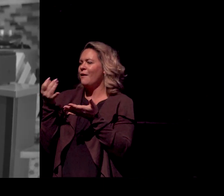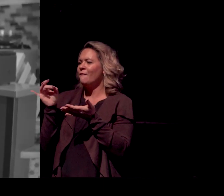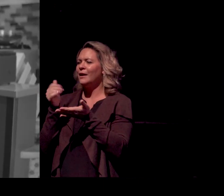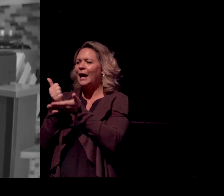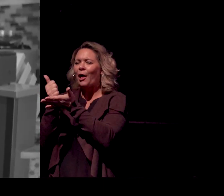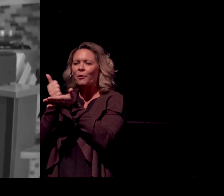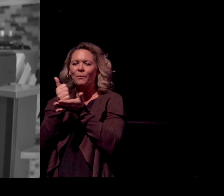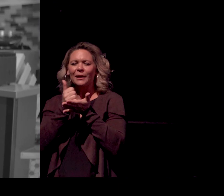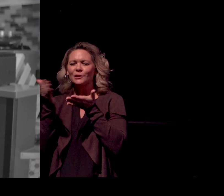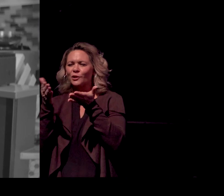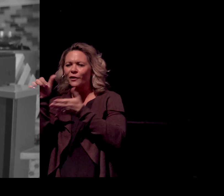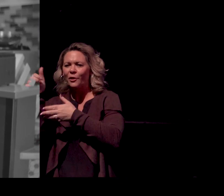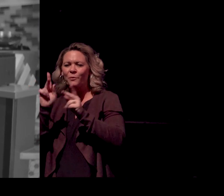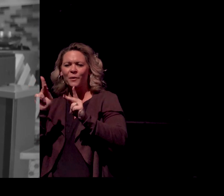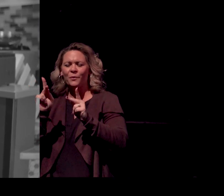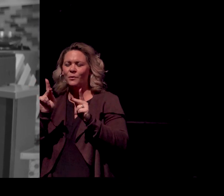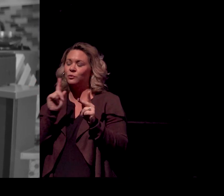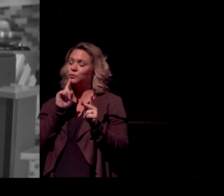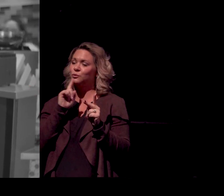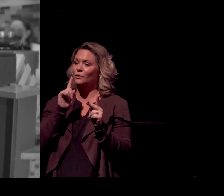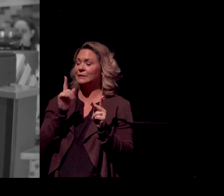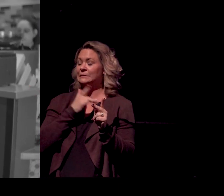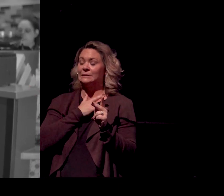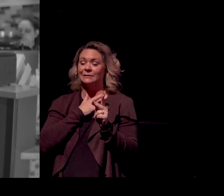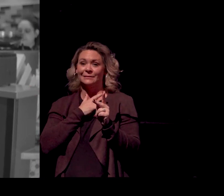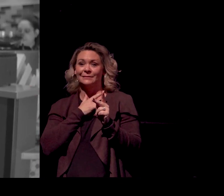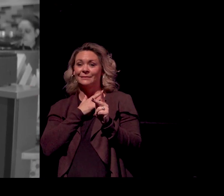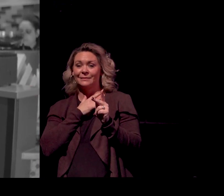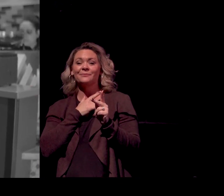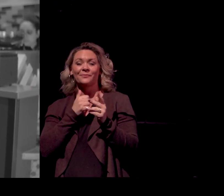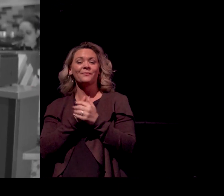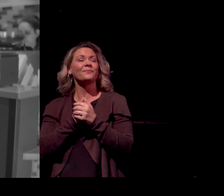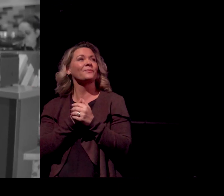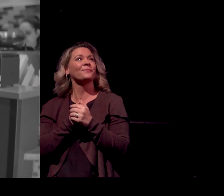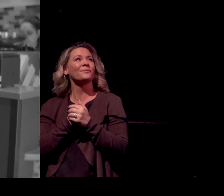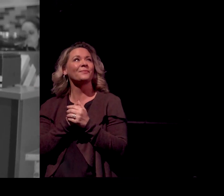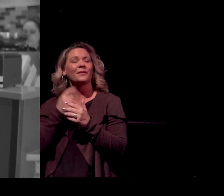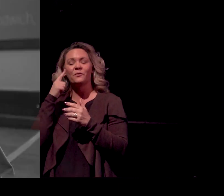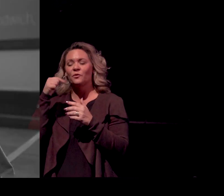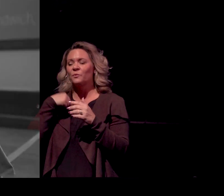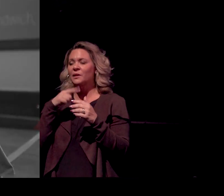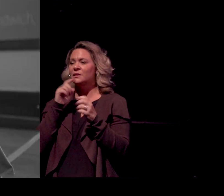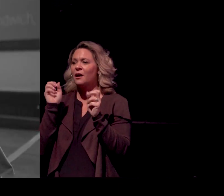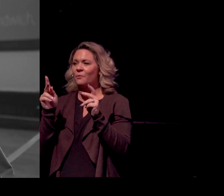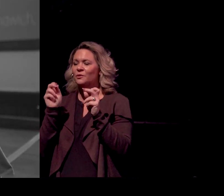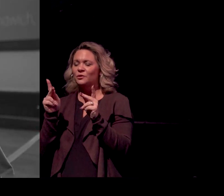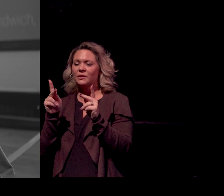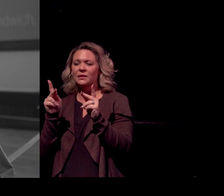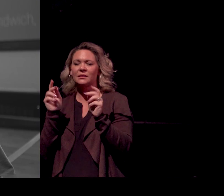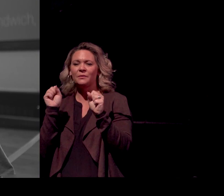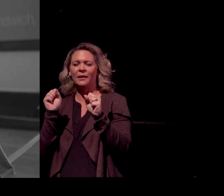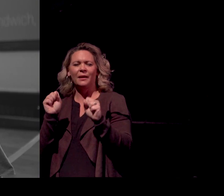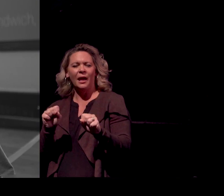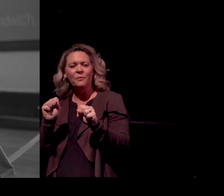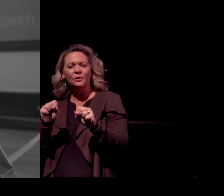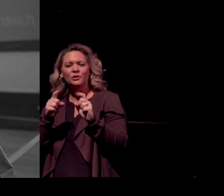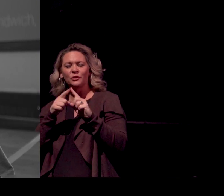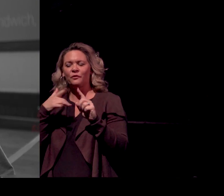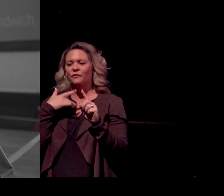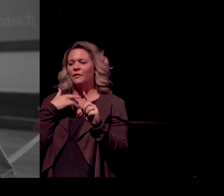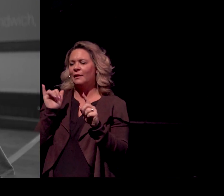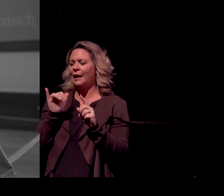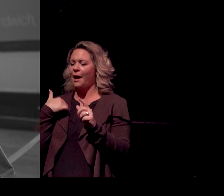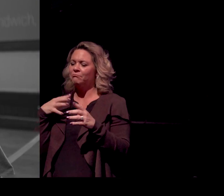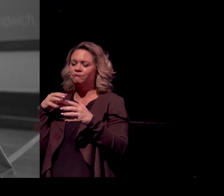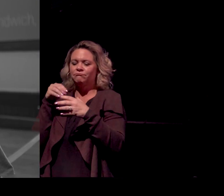of life, of helping, of serving others. It's very rewarding. For me, I think it's an opportunity to really get plugged